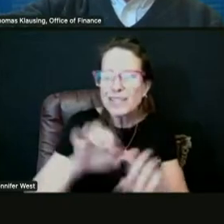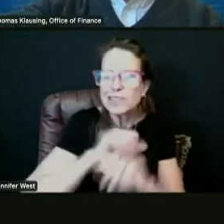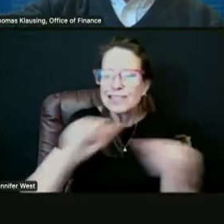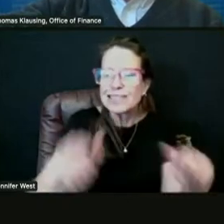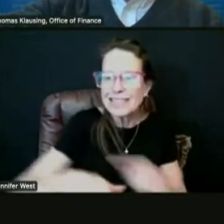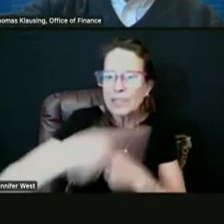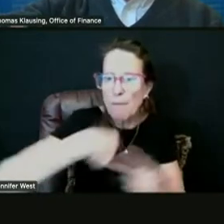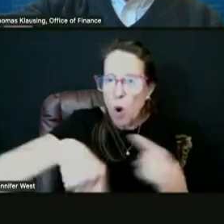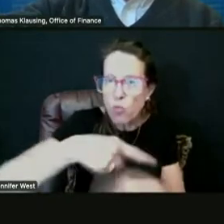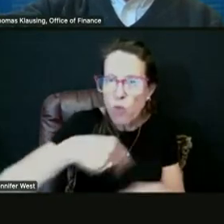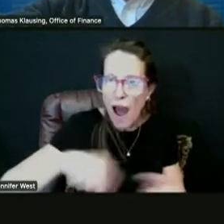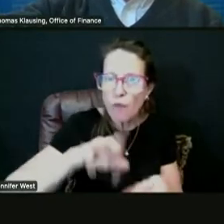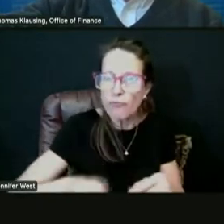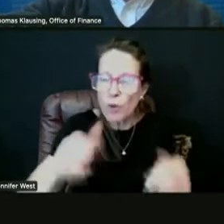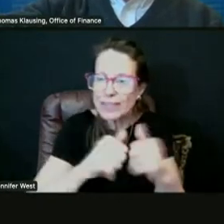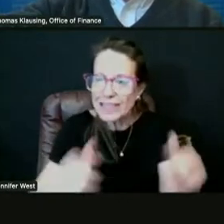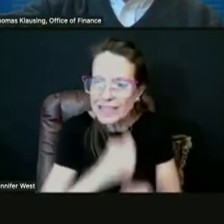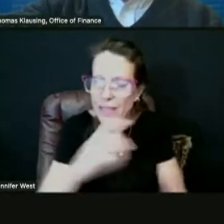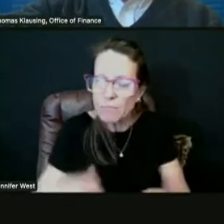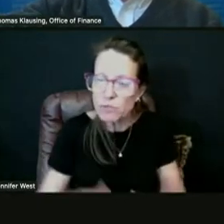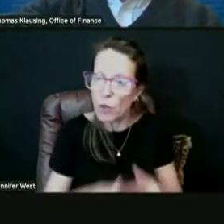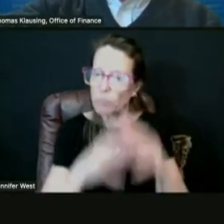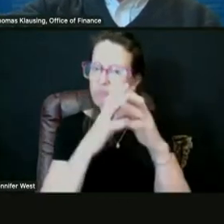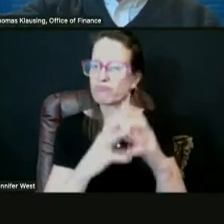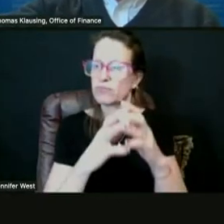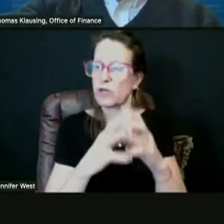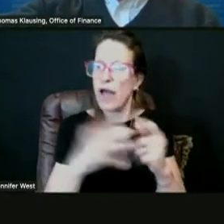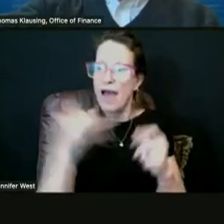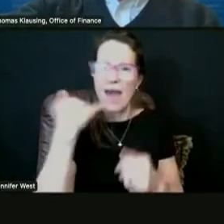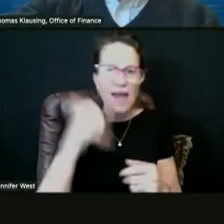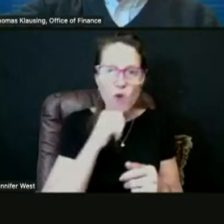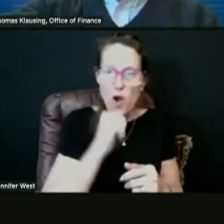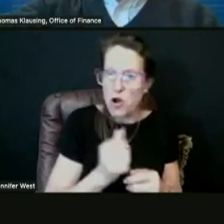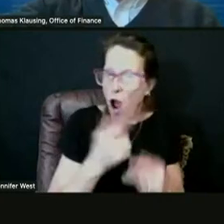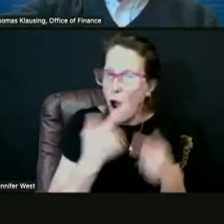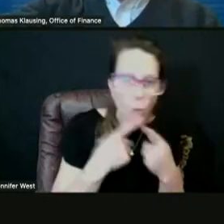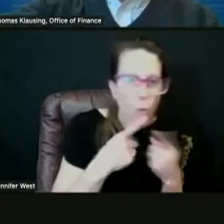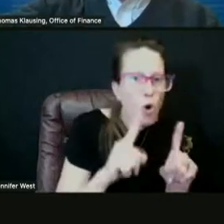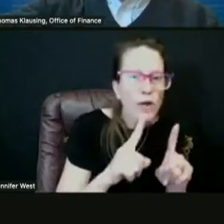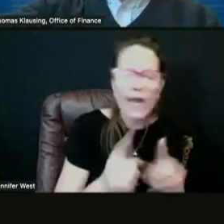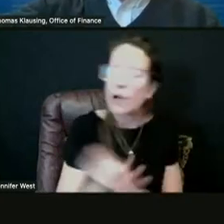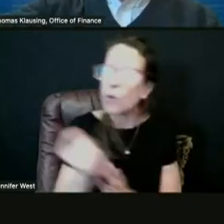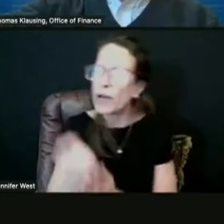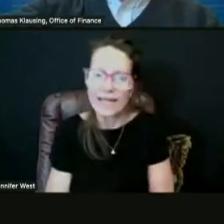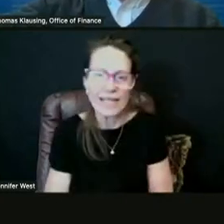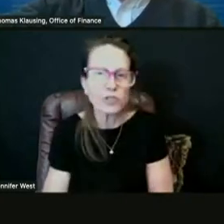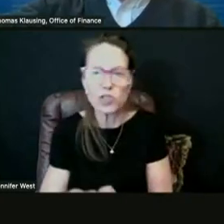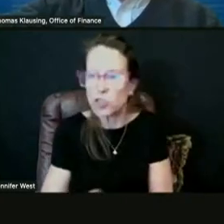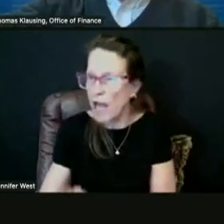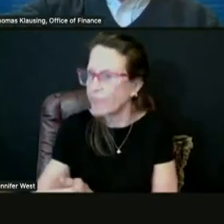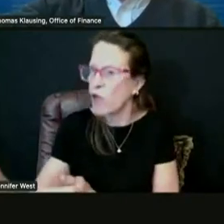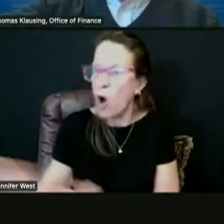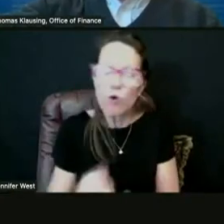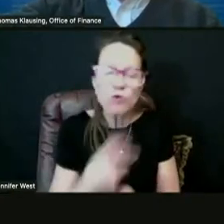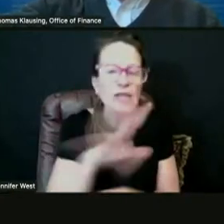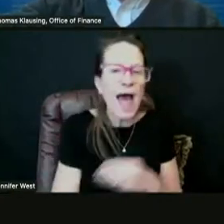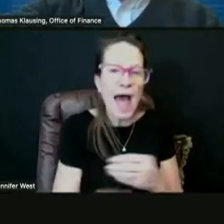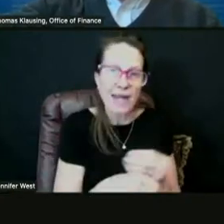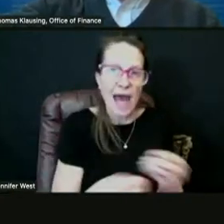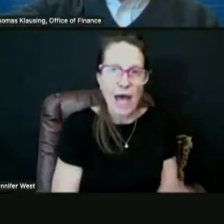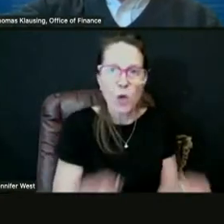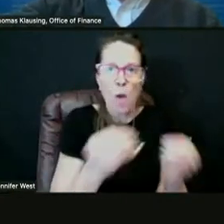that we're expecting, then we need to shed those and then look in a new direction. So I think those are two